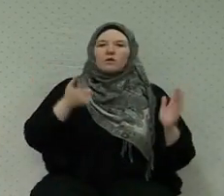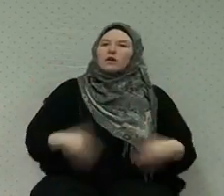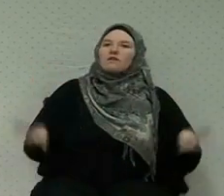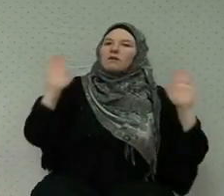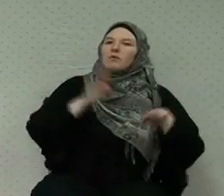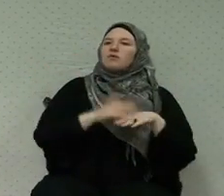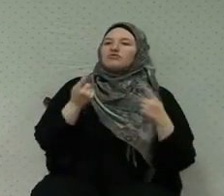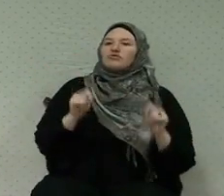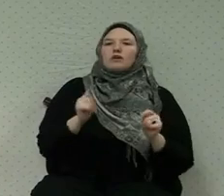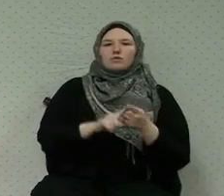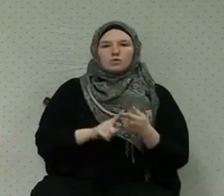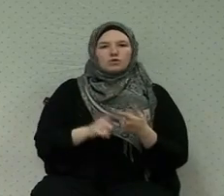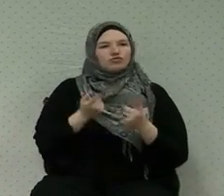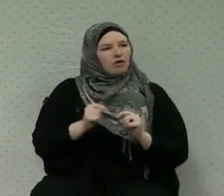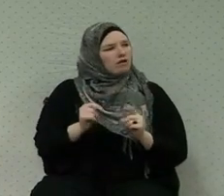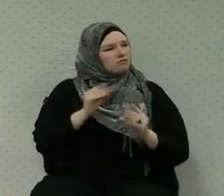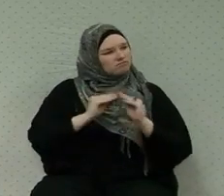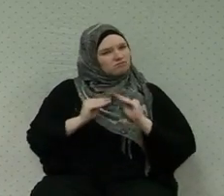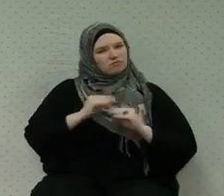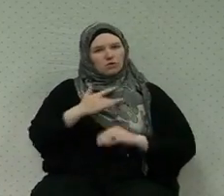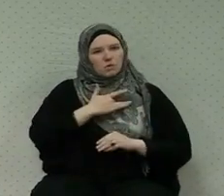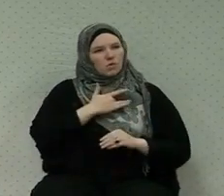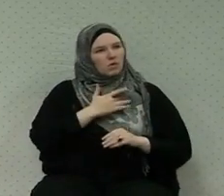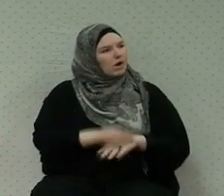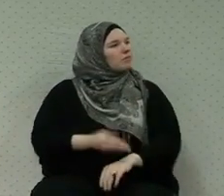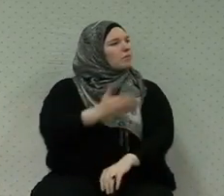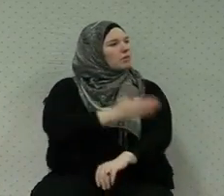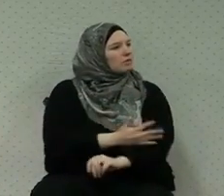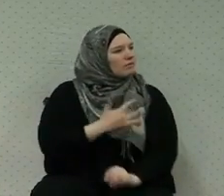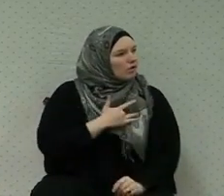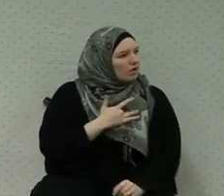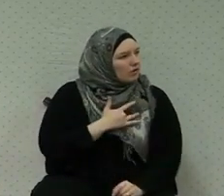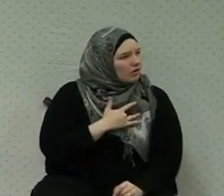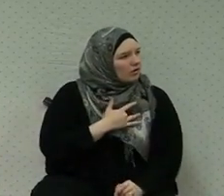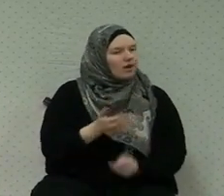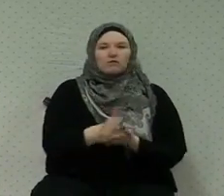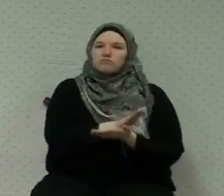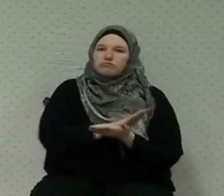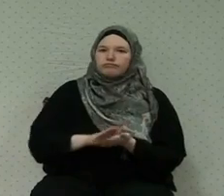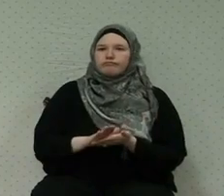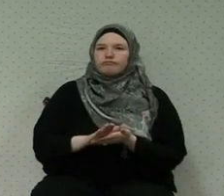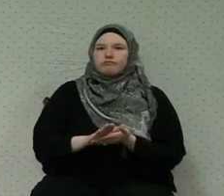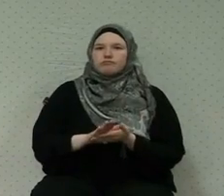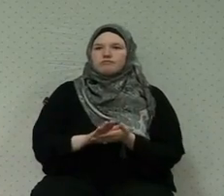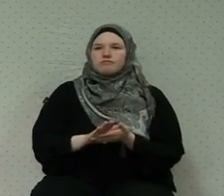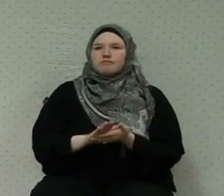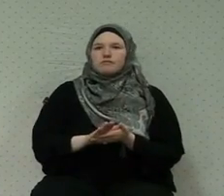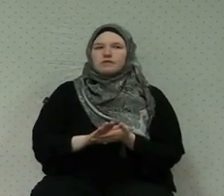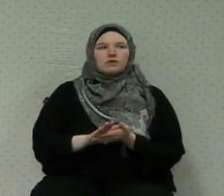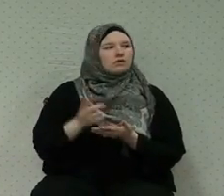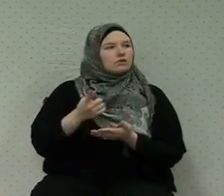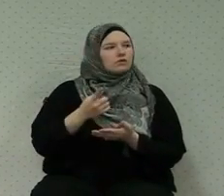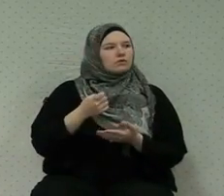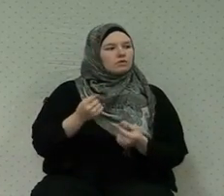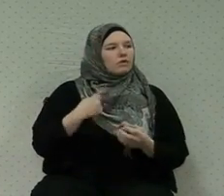to cleanse their heart and improve themselves and change their direction. So they